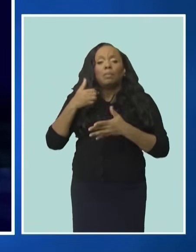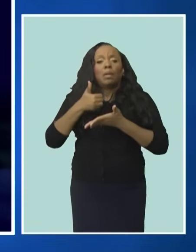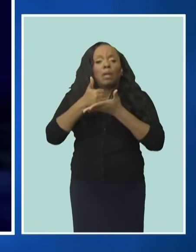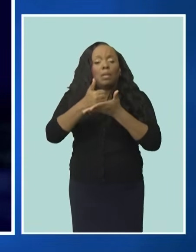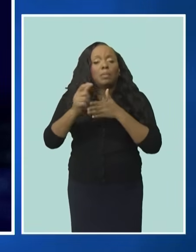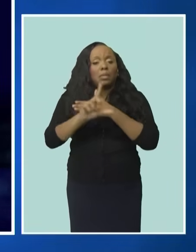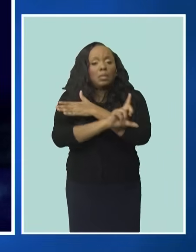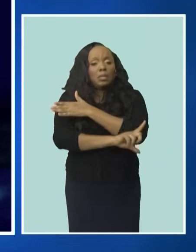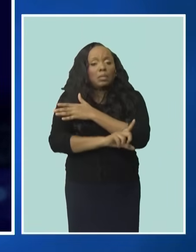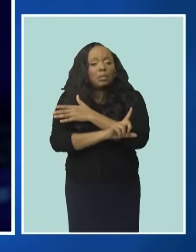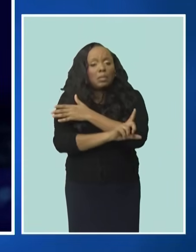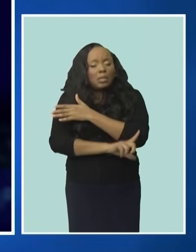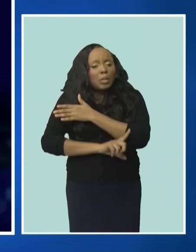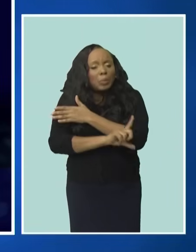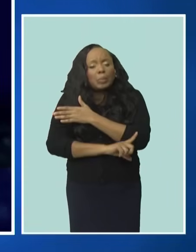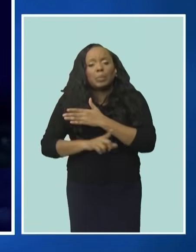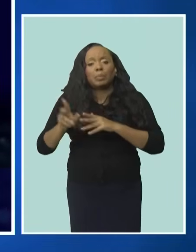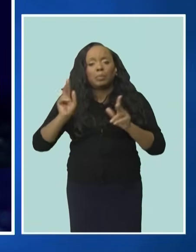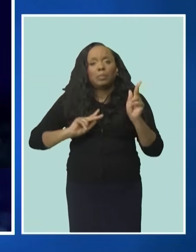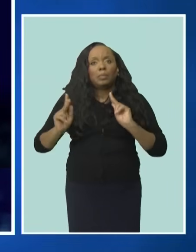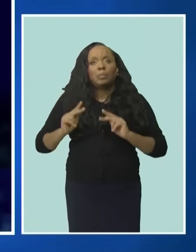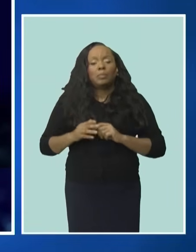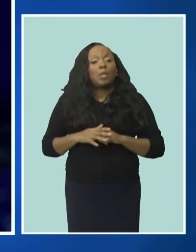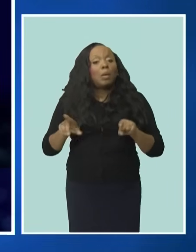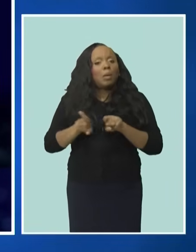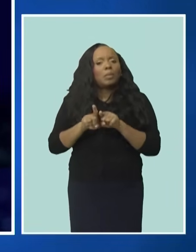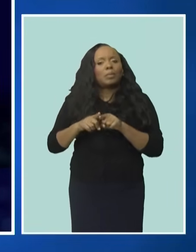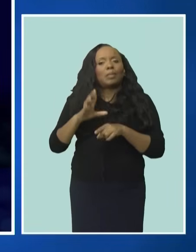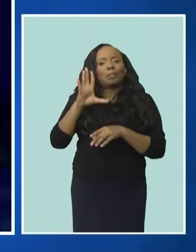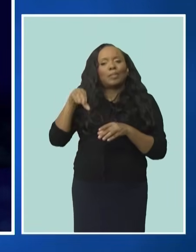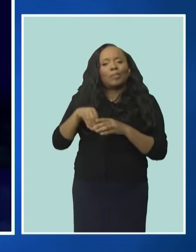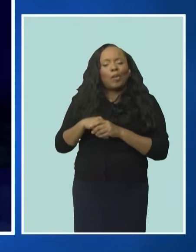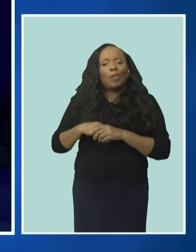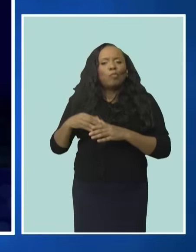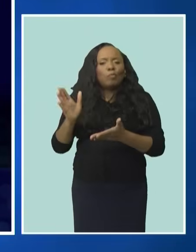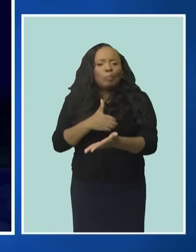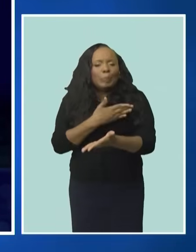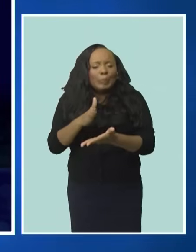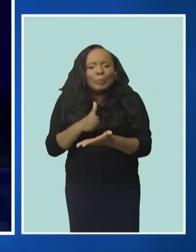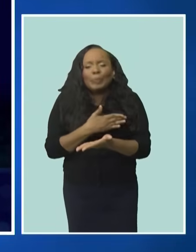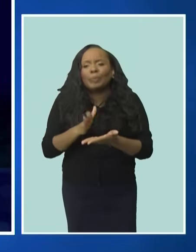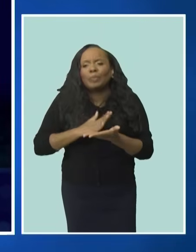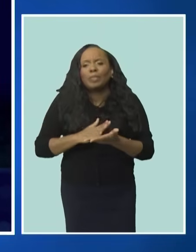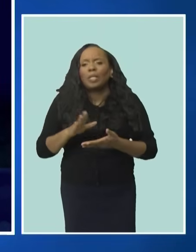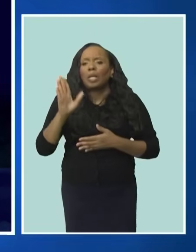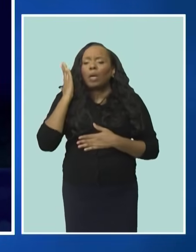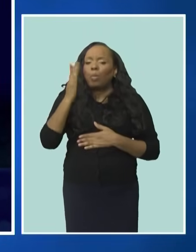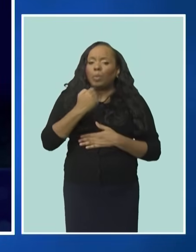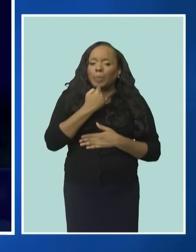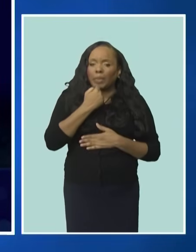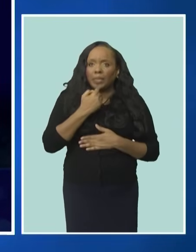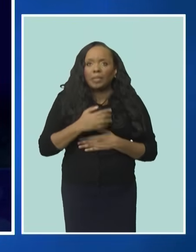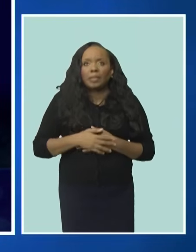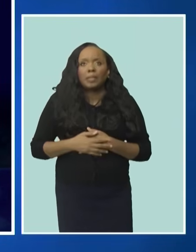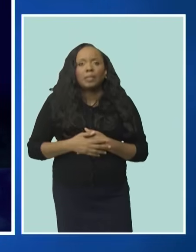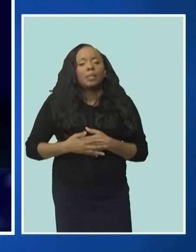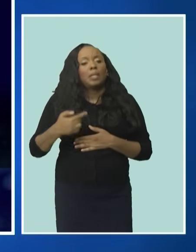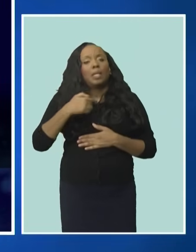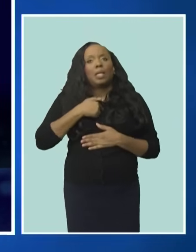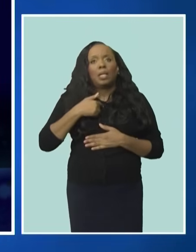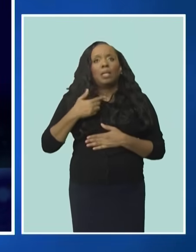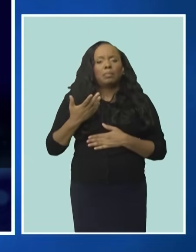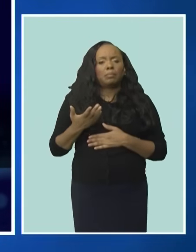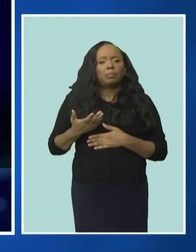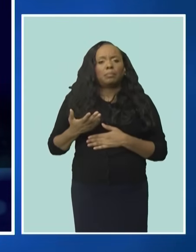Lucie. His presence in the entertainment industry will also be missed. In my capacity as parliamentary